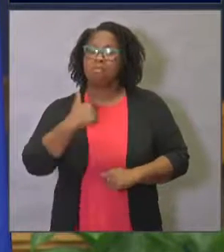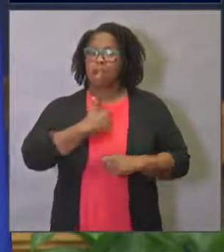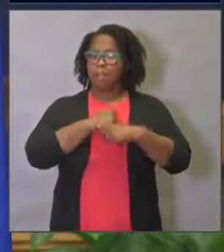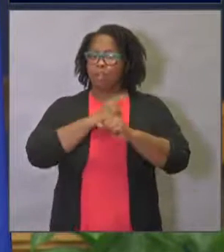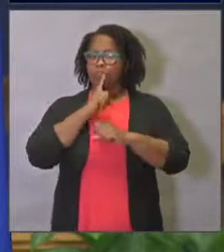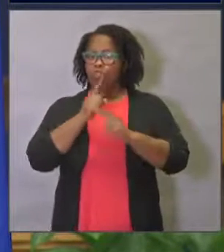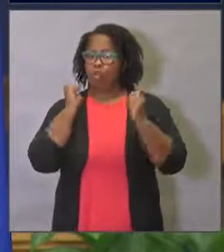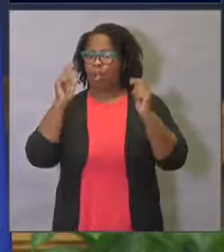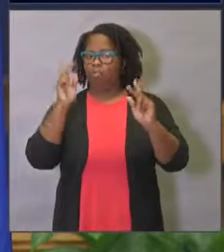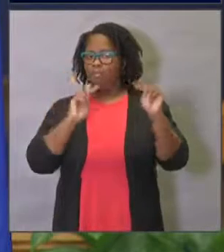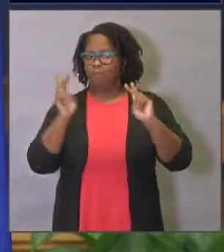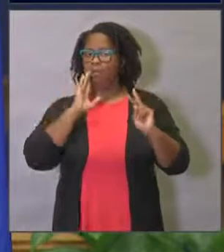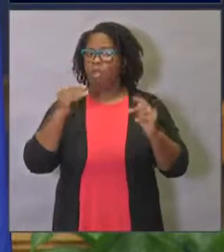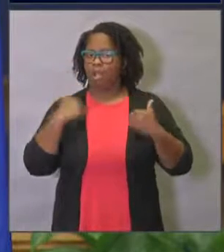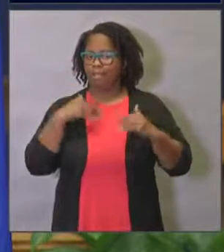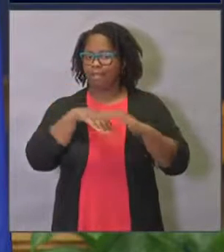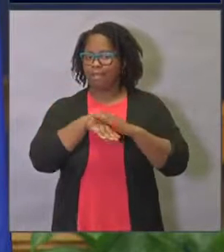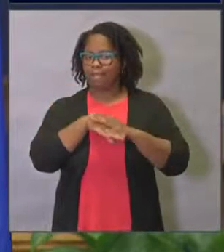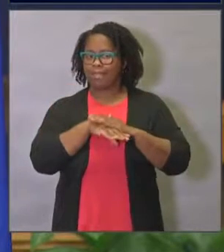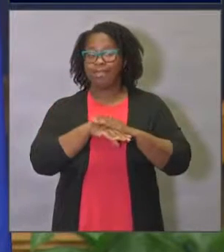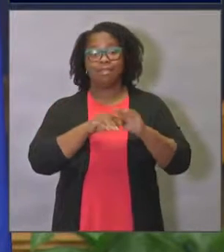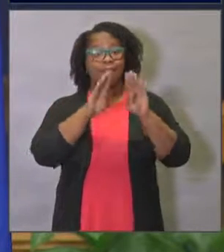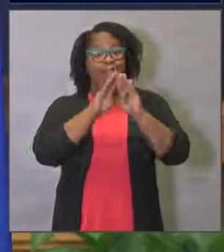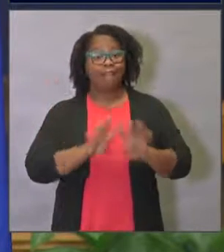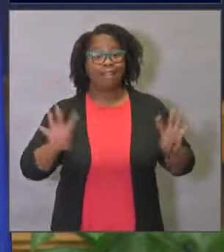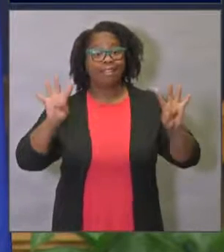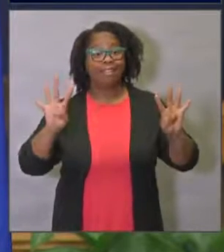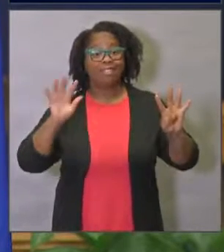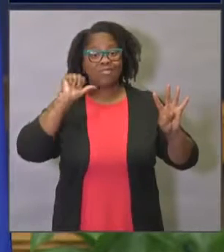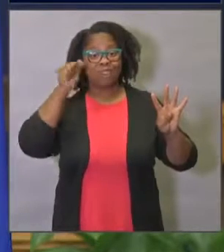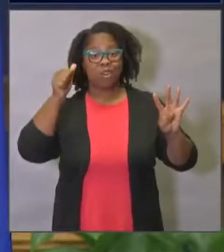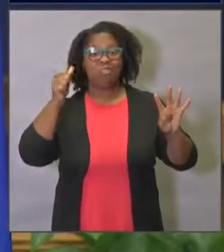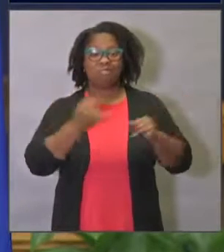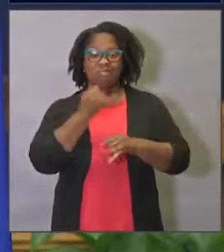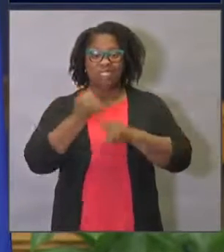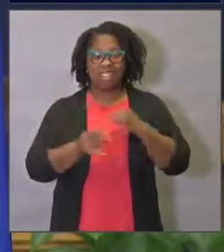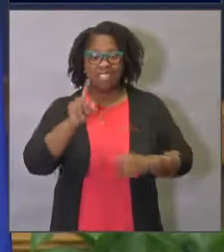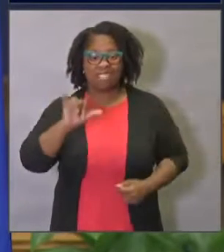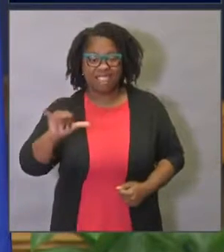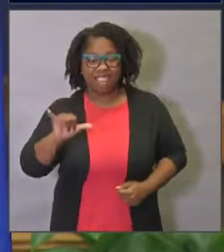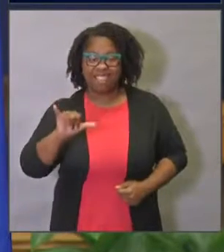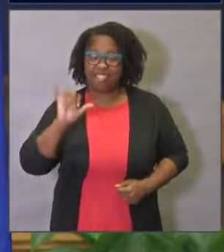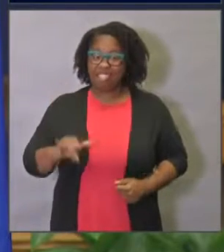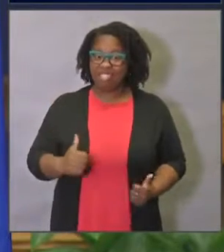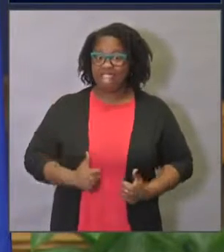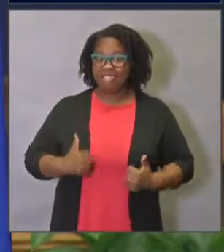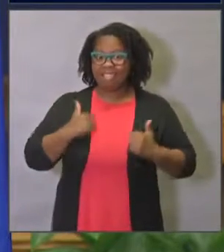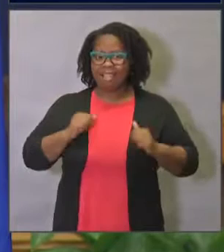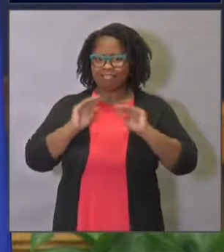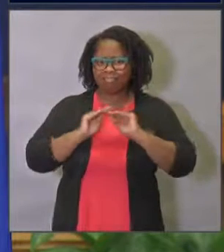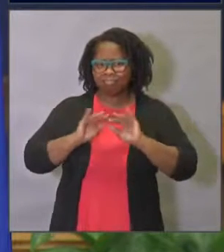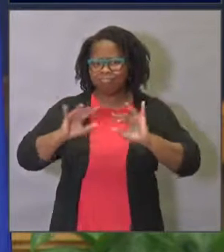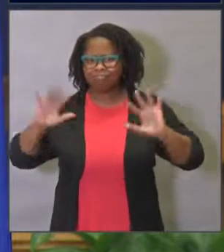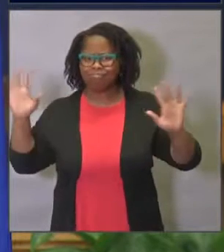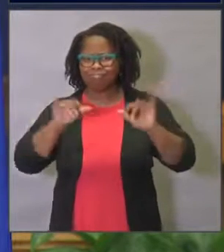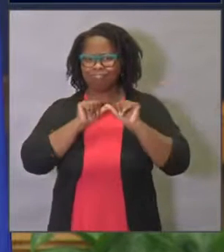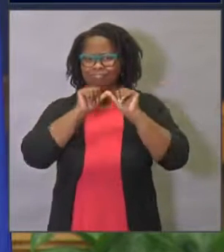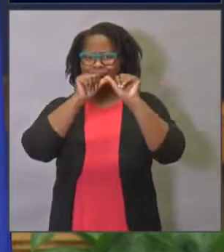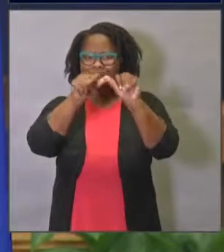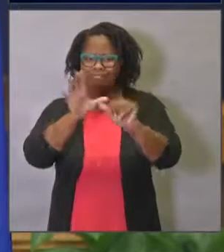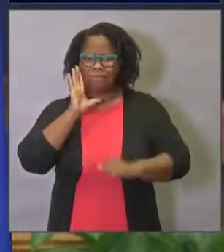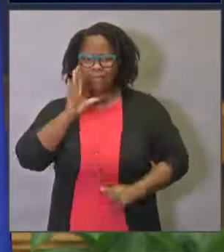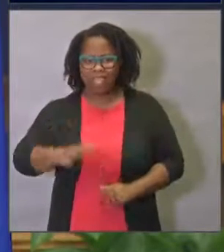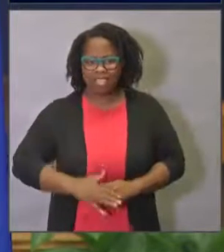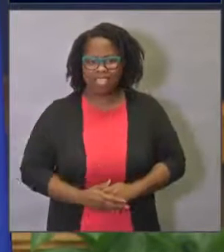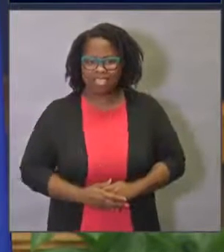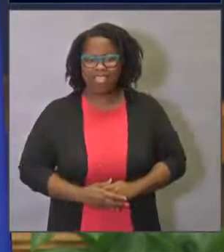With Hanukkah coming to a close tomorrow, the light this beautiful holiday affords many in our communities will continue to shine through.